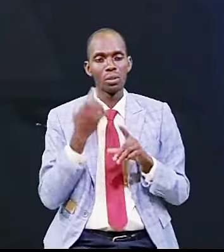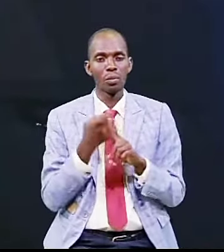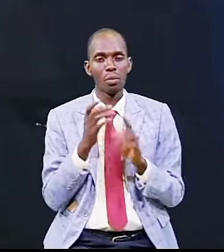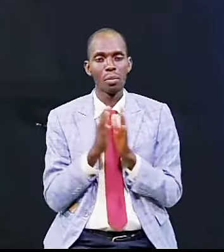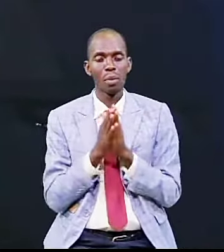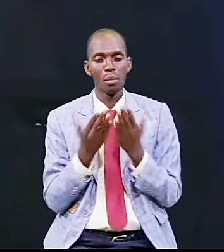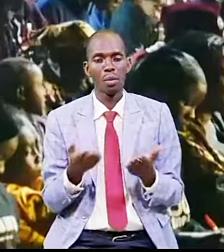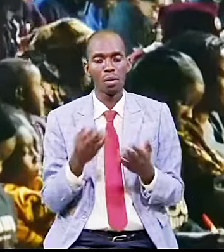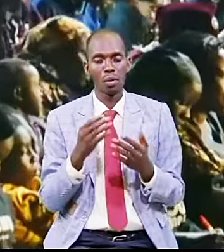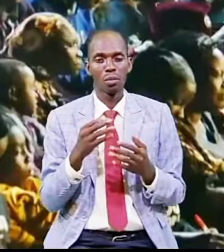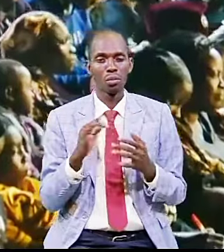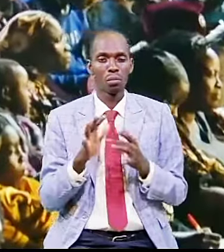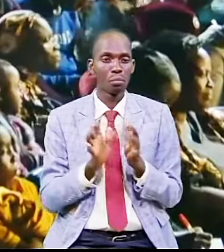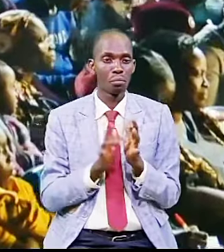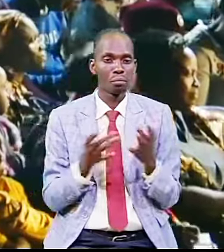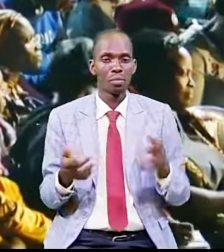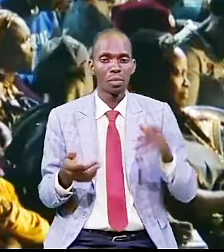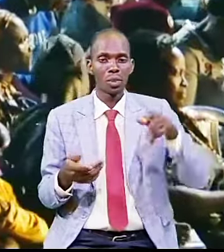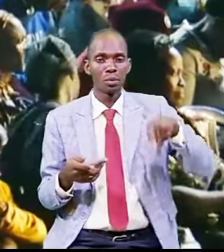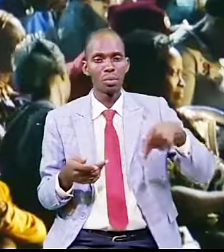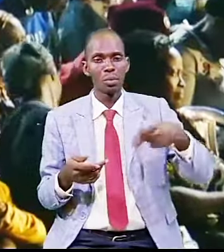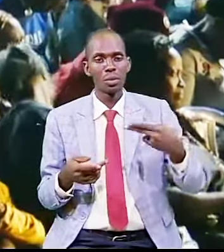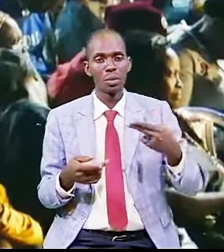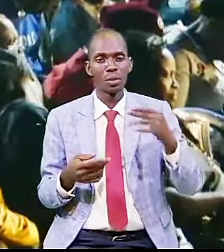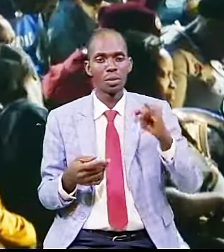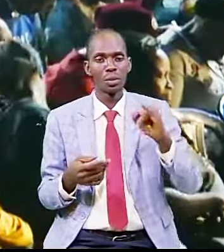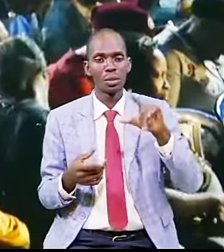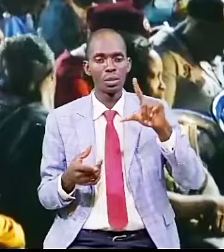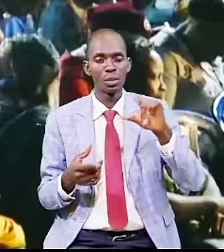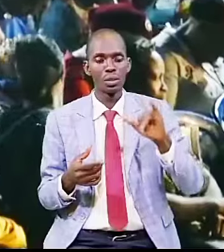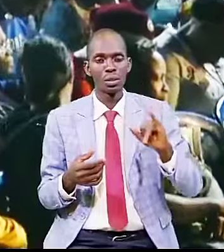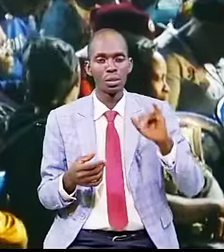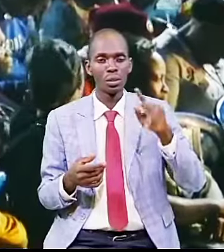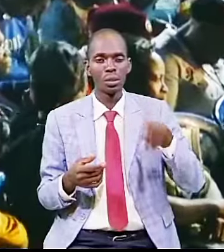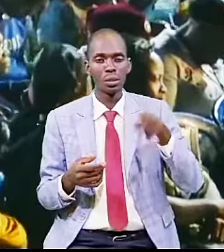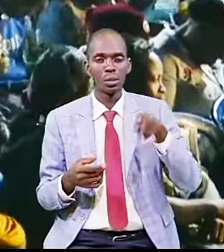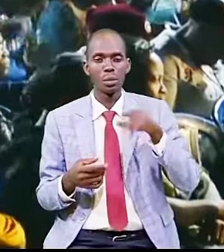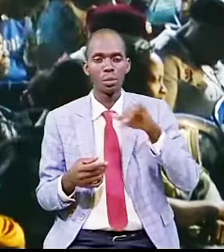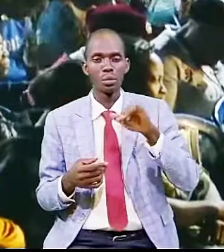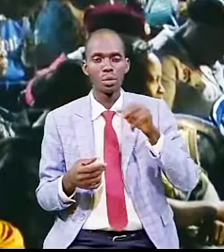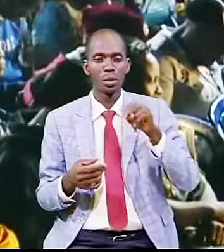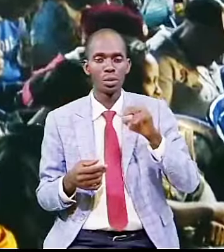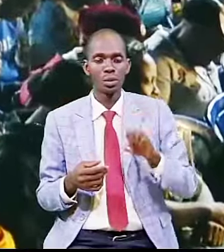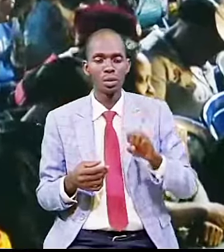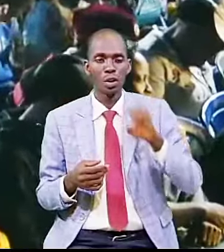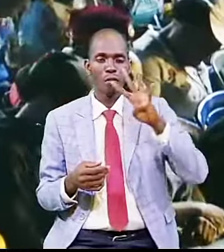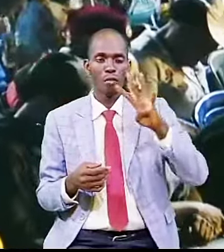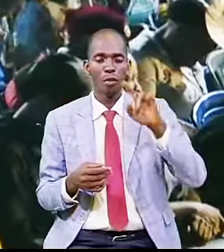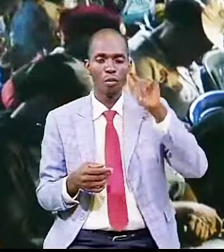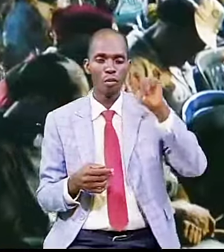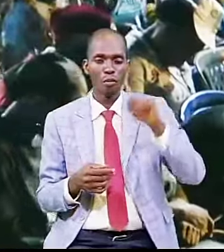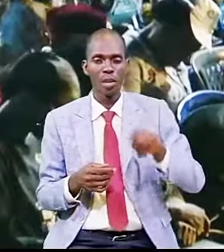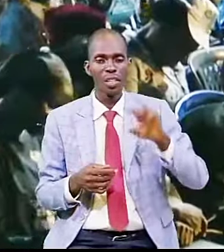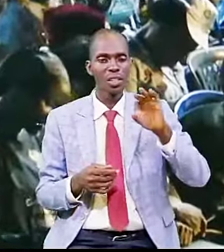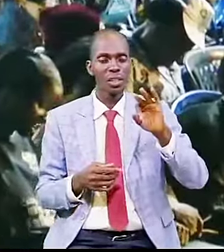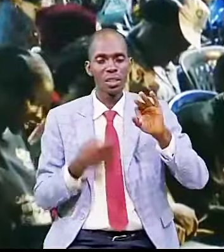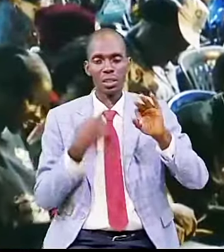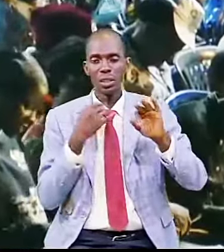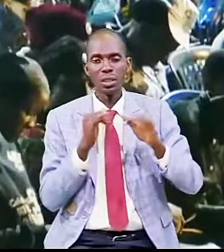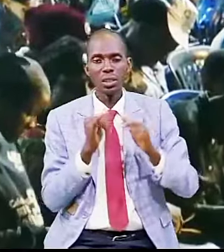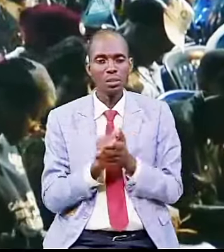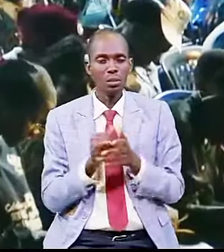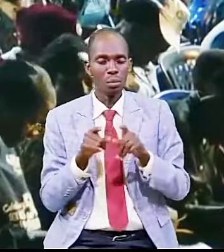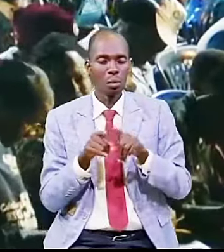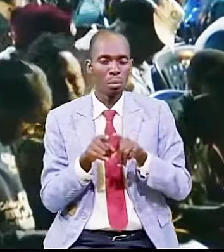from verse 19. Philippians chapter 4, we're reading from verse 19. It says, but my